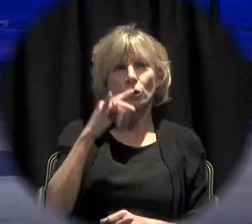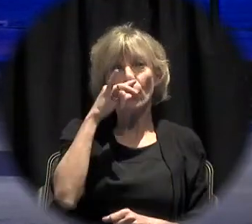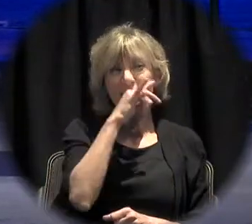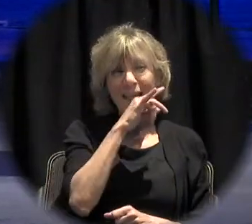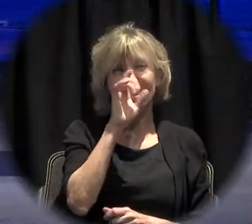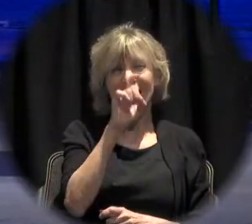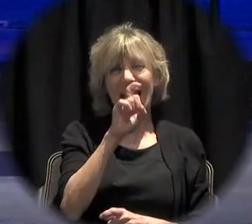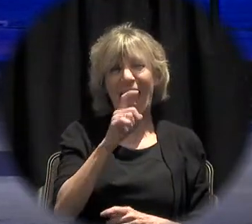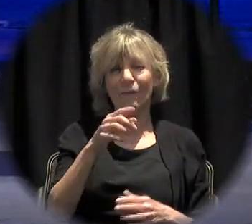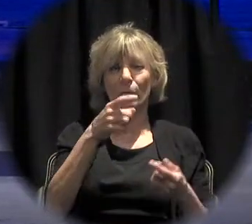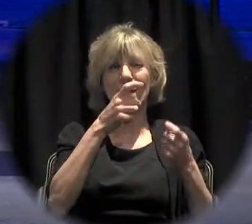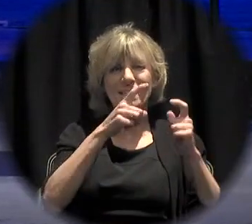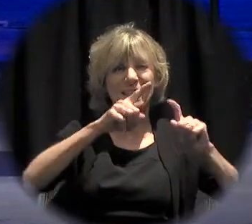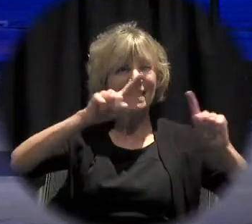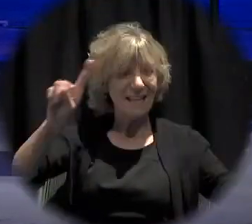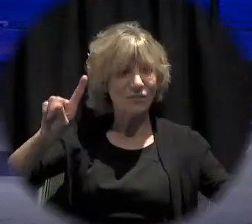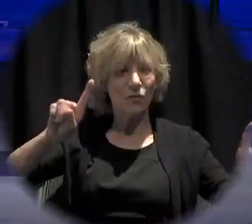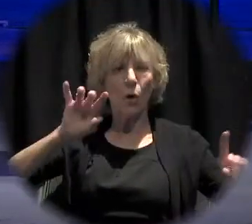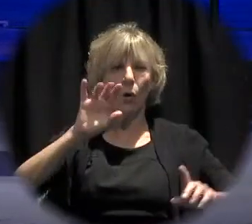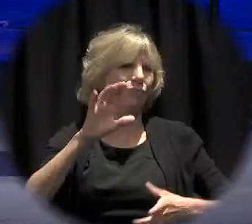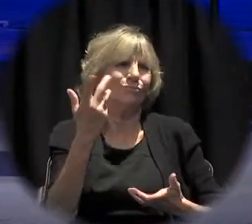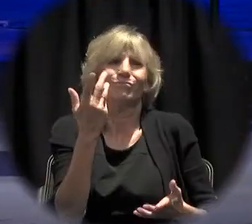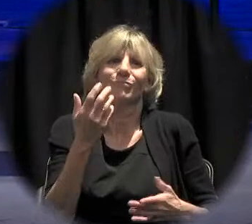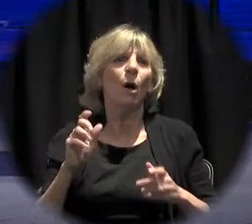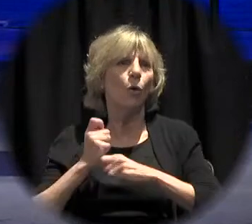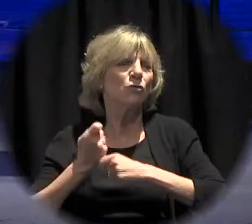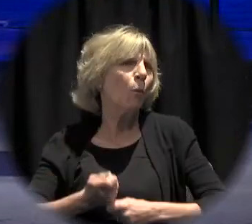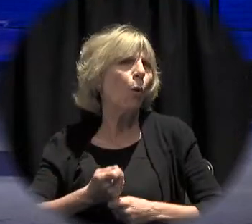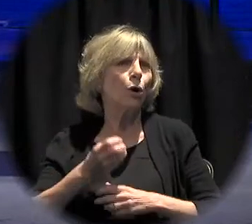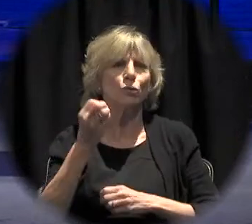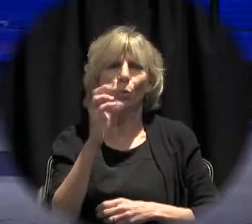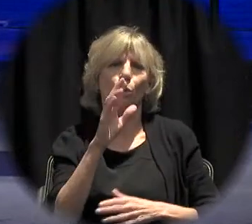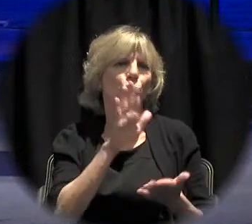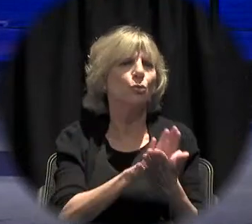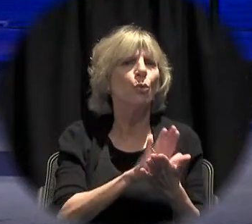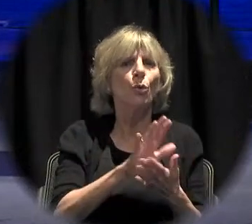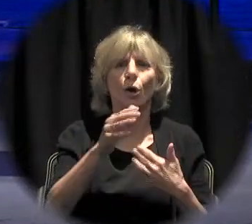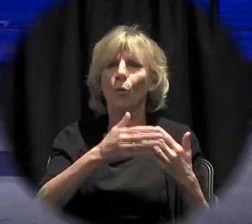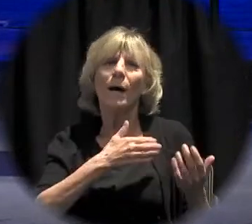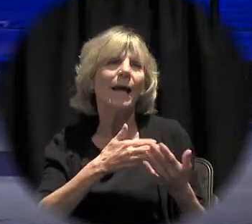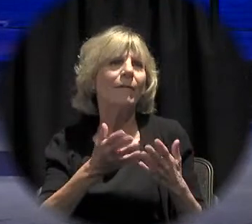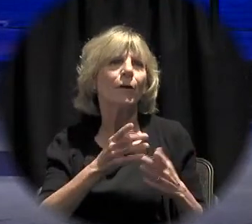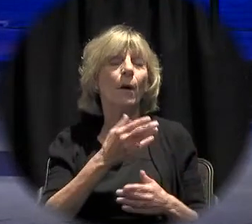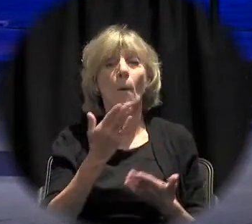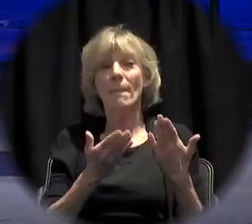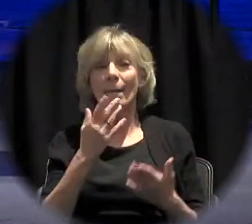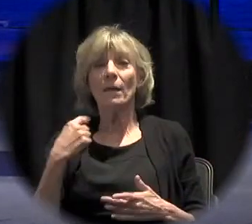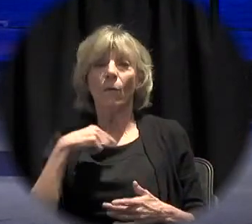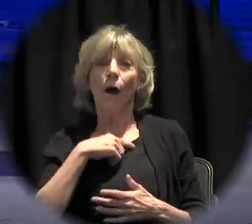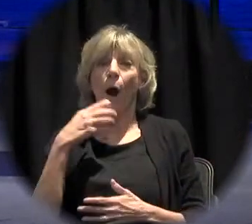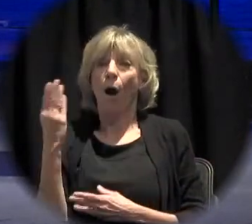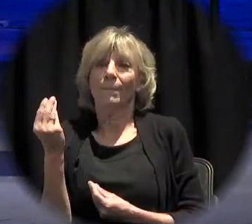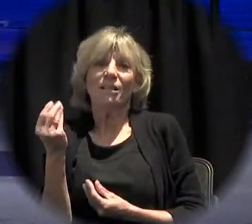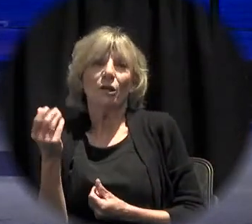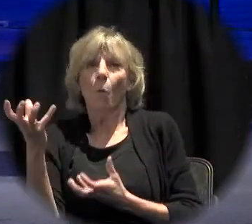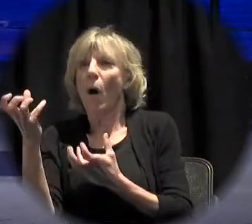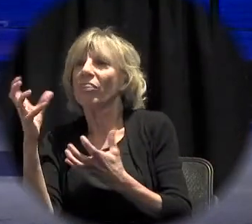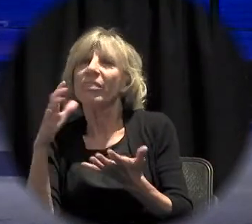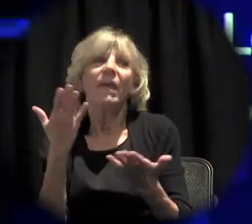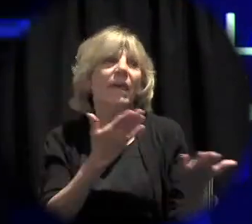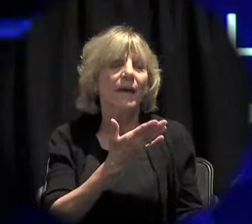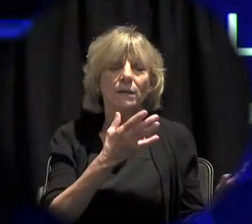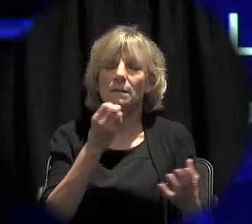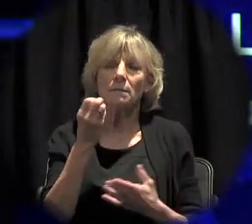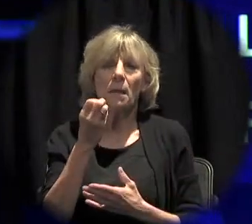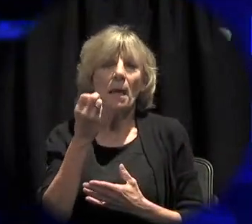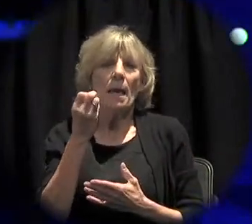Maybe it's materialism, and we've got that side hustle going to try to get ahead. And it takes the time away from really building into the